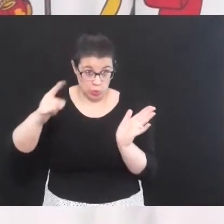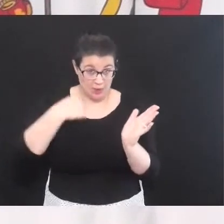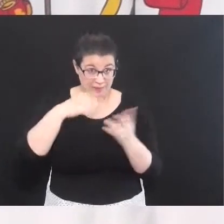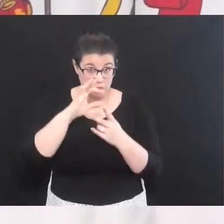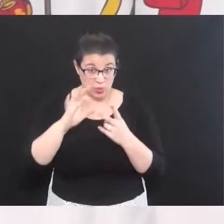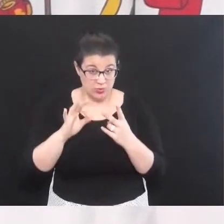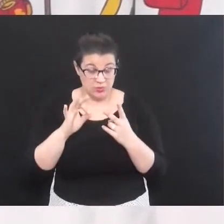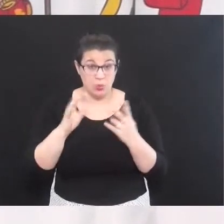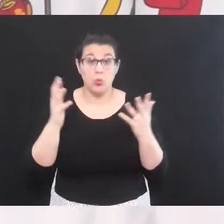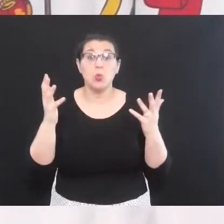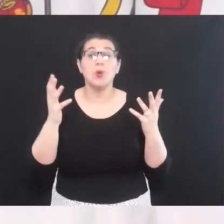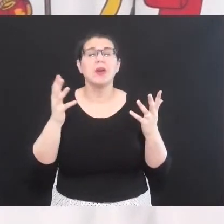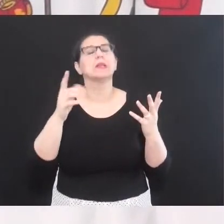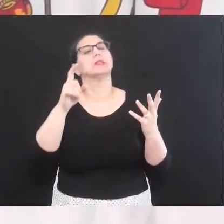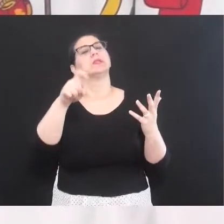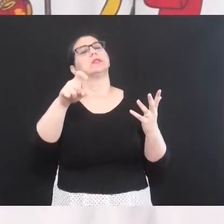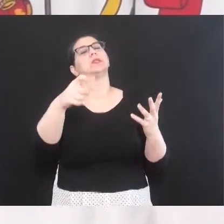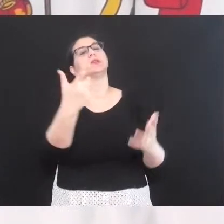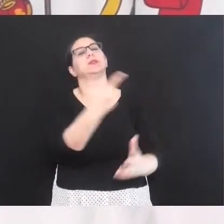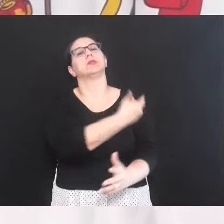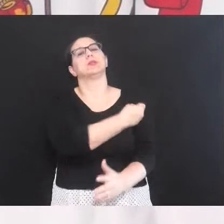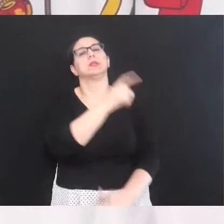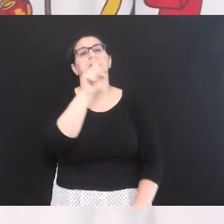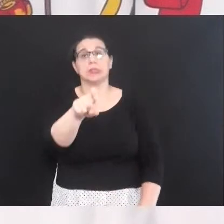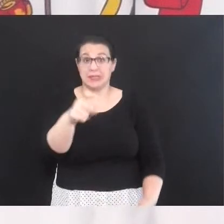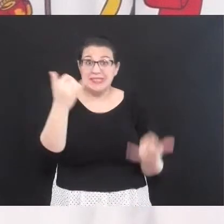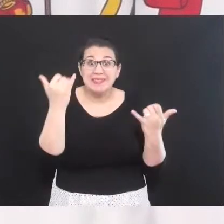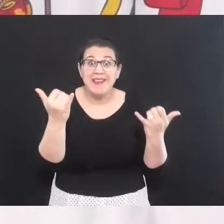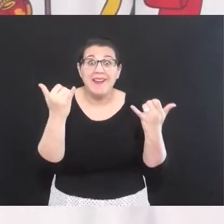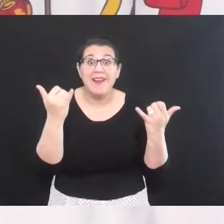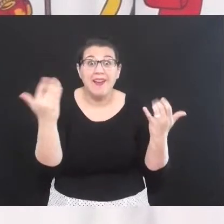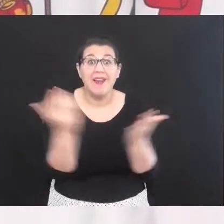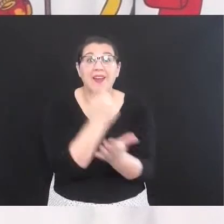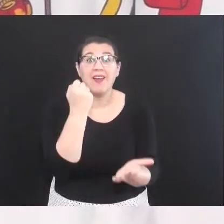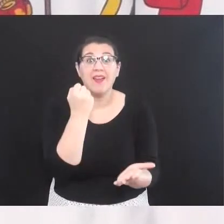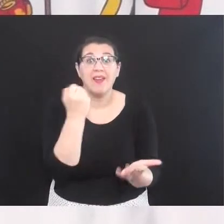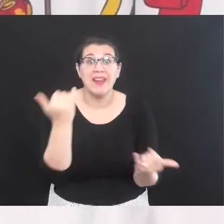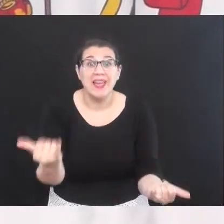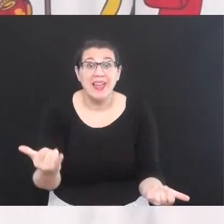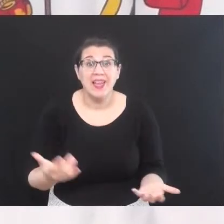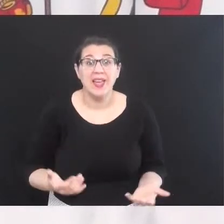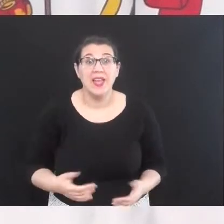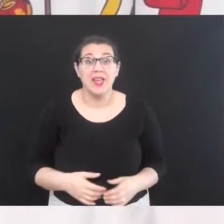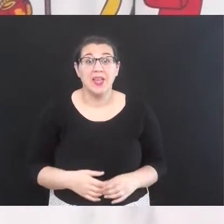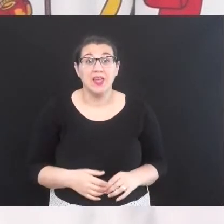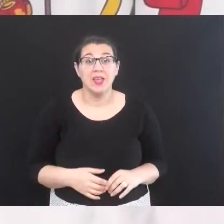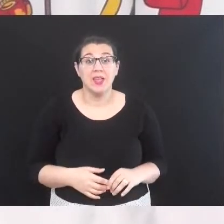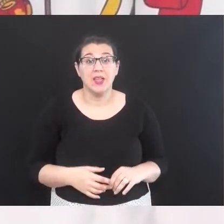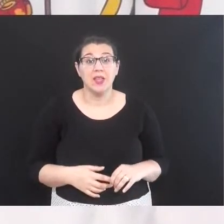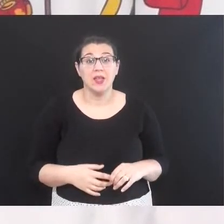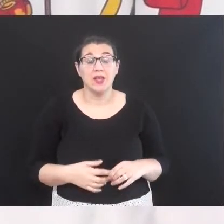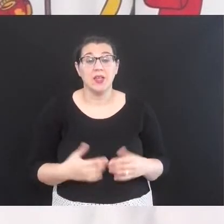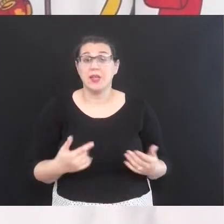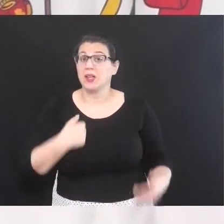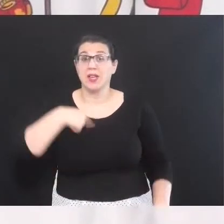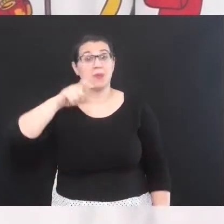go get vaccinated, West Virginia, and you've got to go right now. I cannot possibly tell you more